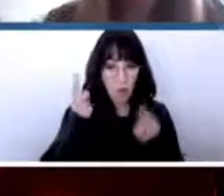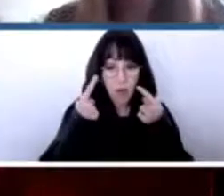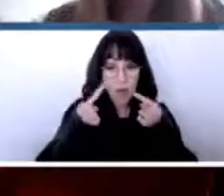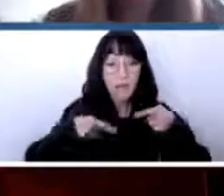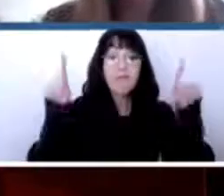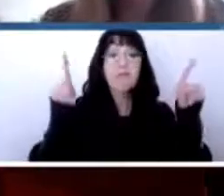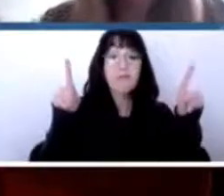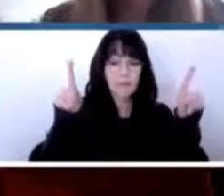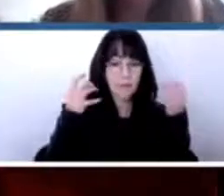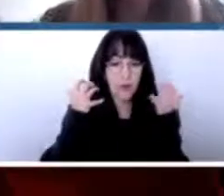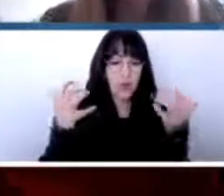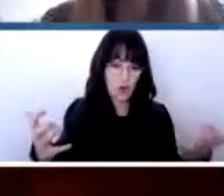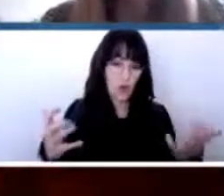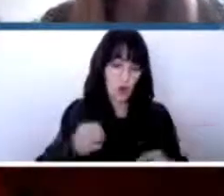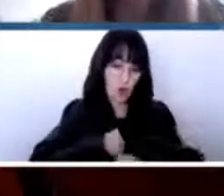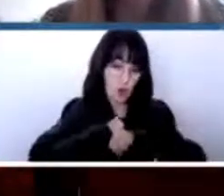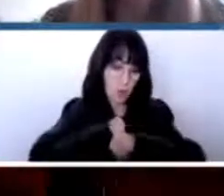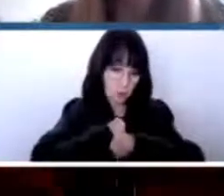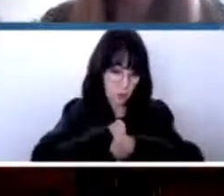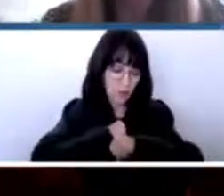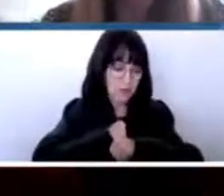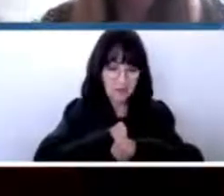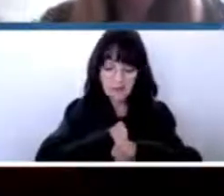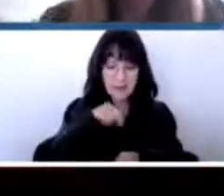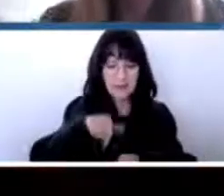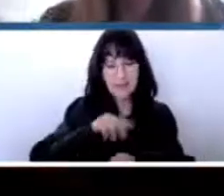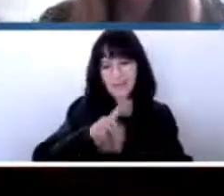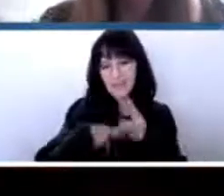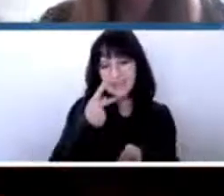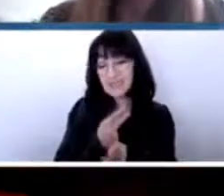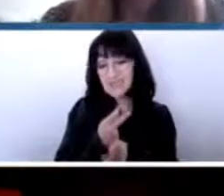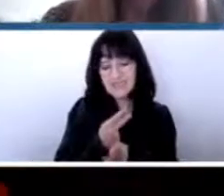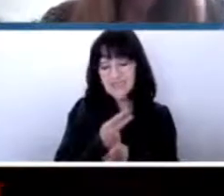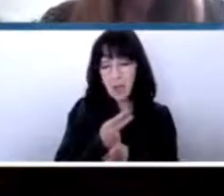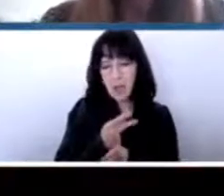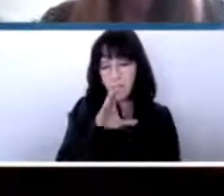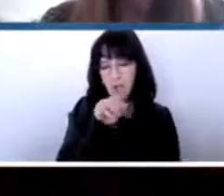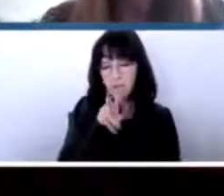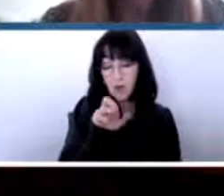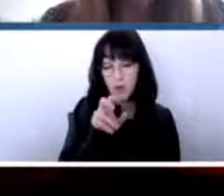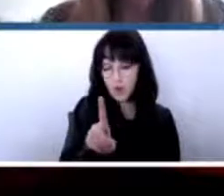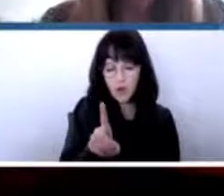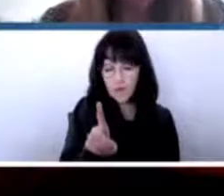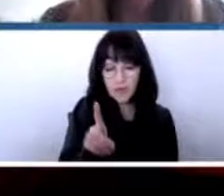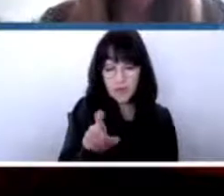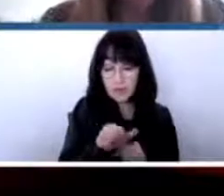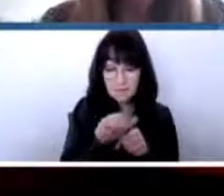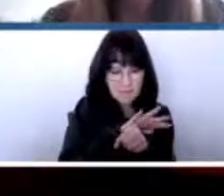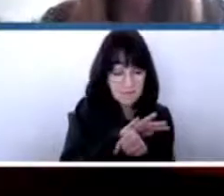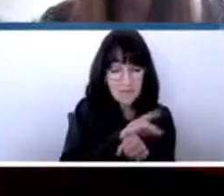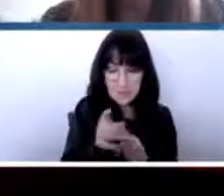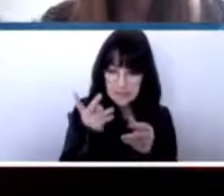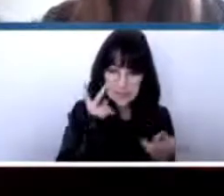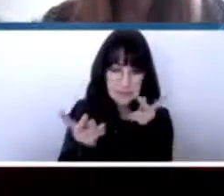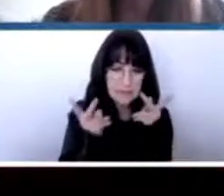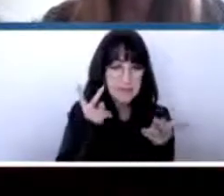especially the case with this type of virus like COVID, where you're seeing a lot